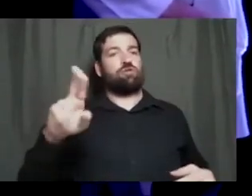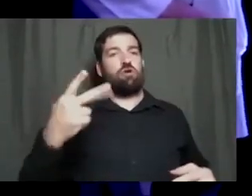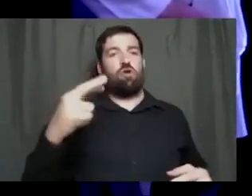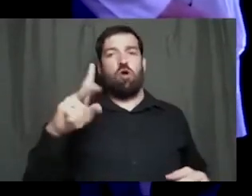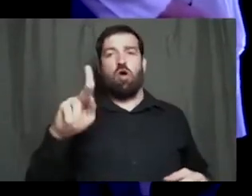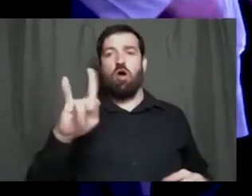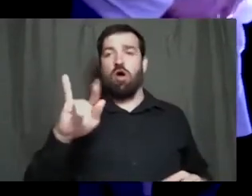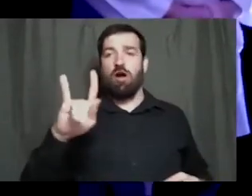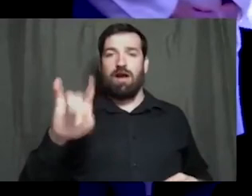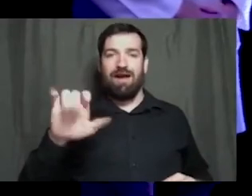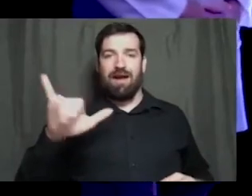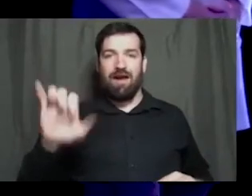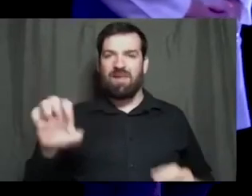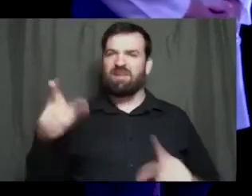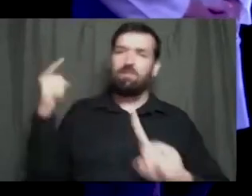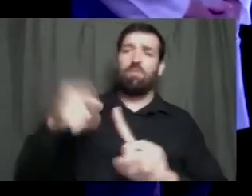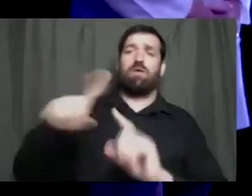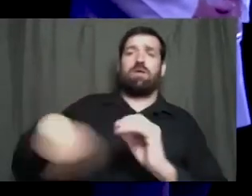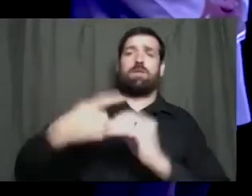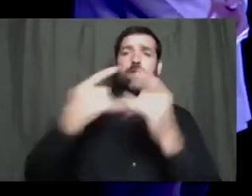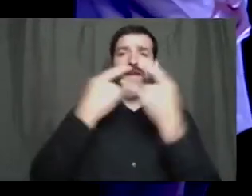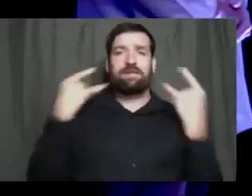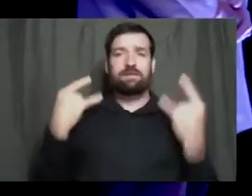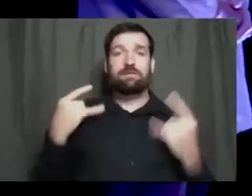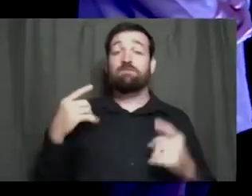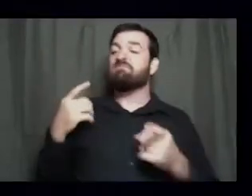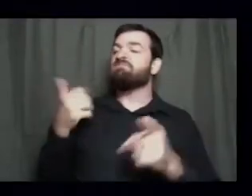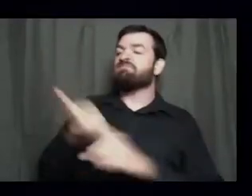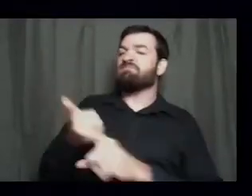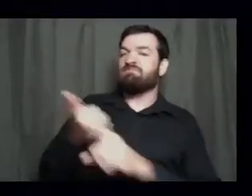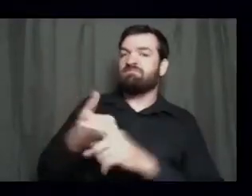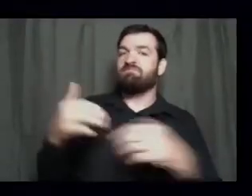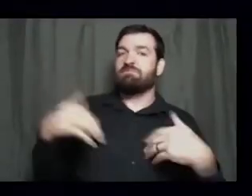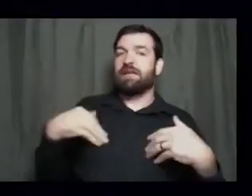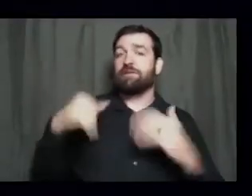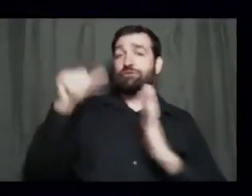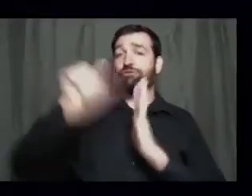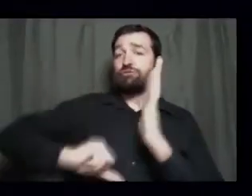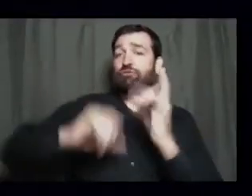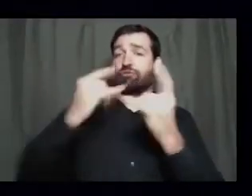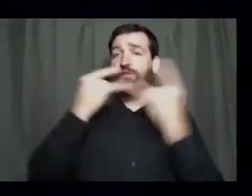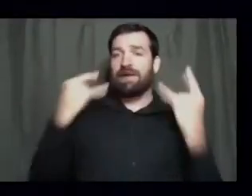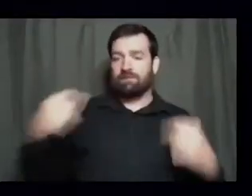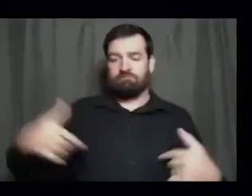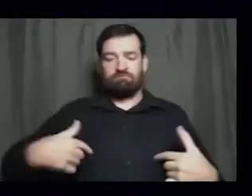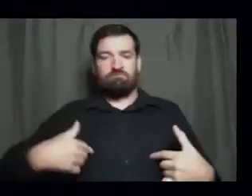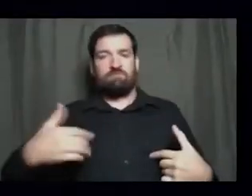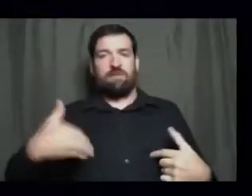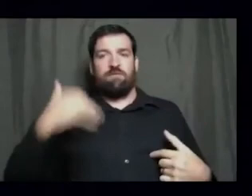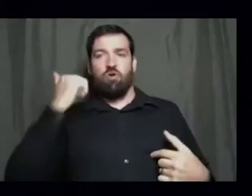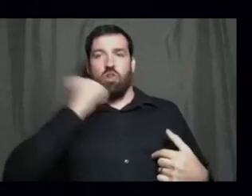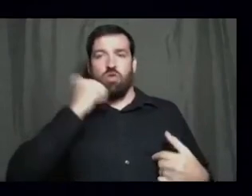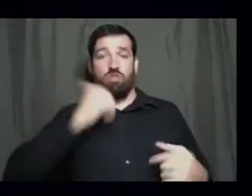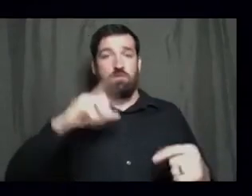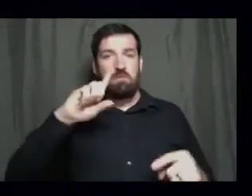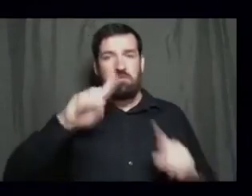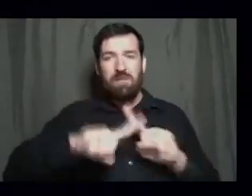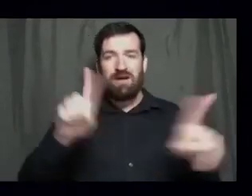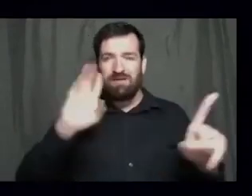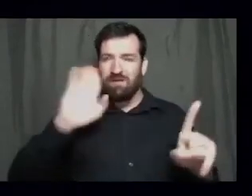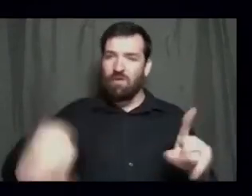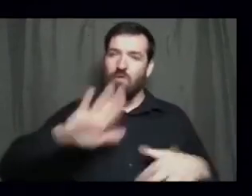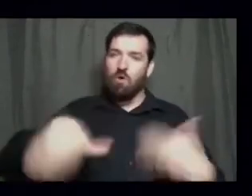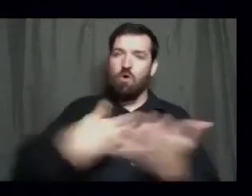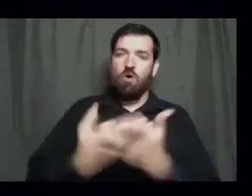about masks. Doc Hawk, he's got his surgical mask on. I've got a cloth mask. But you know, all masks can help keep us safe. And